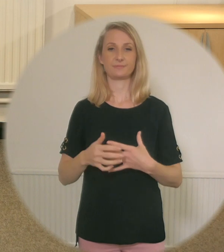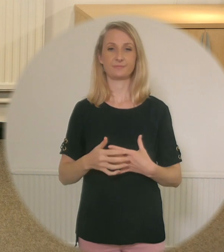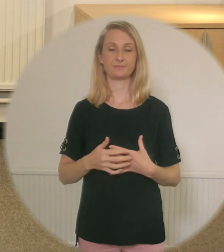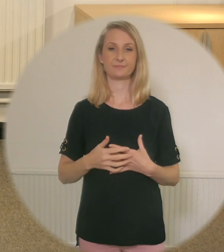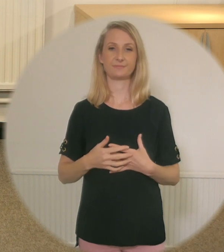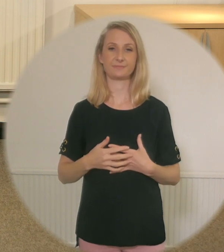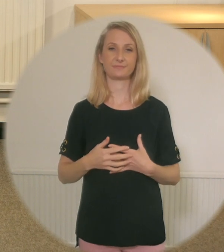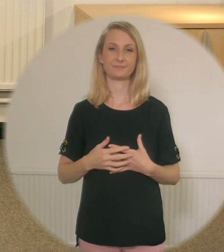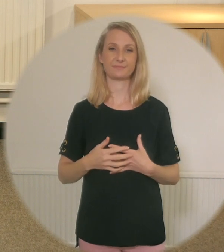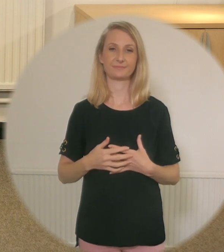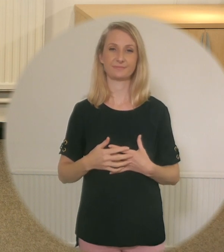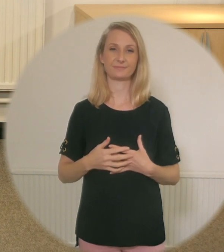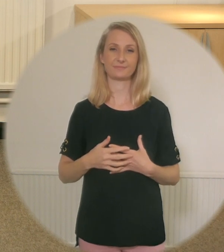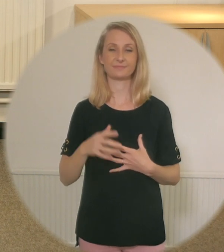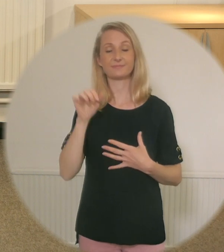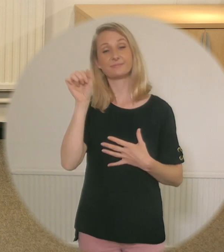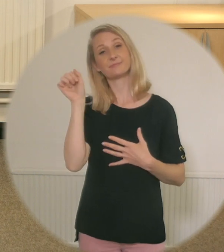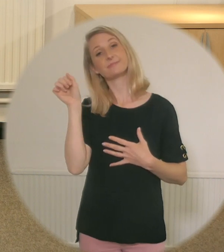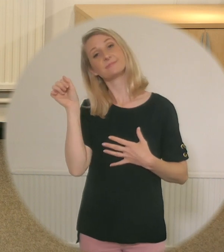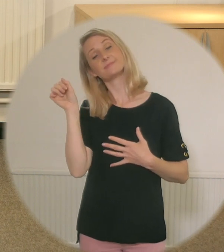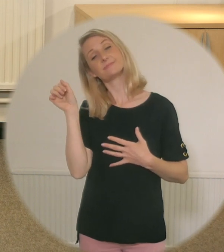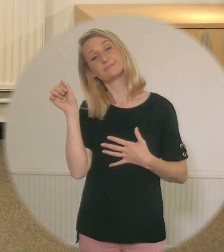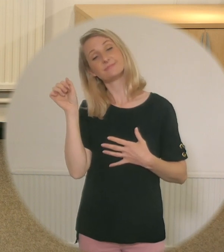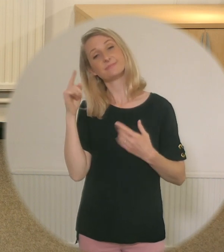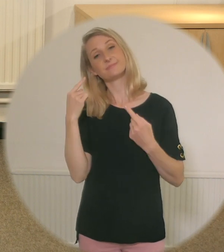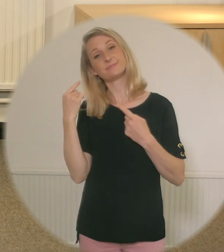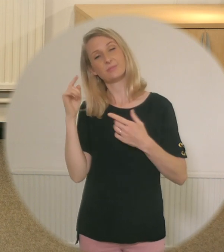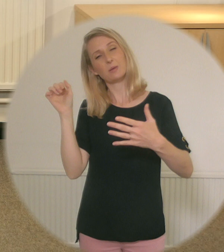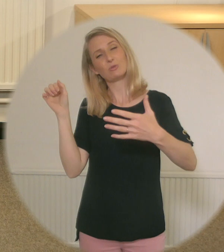And on an exhalation, we take the head over to the right,